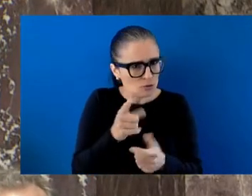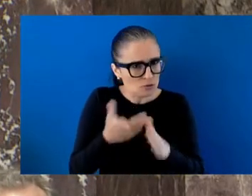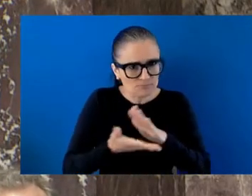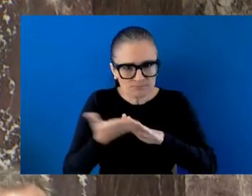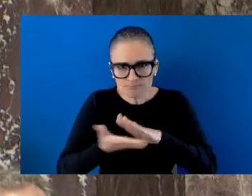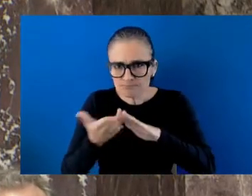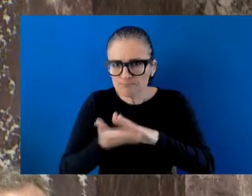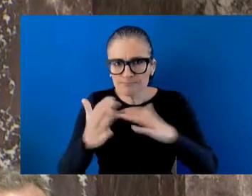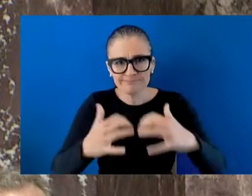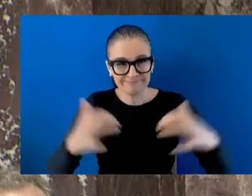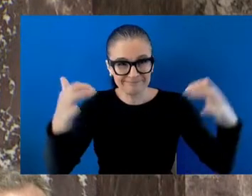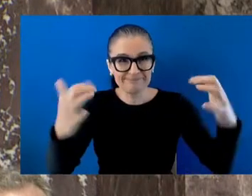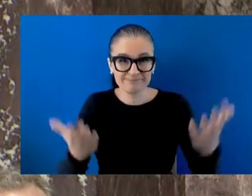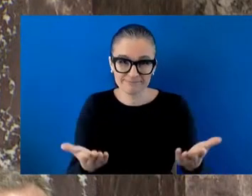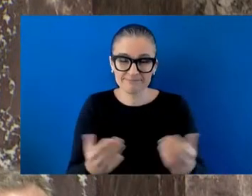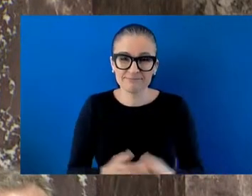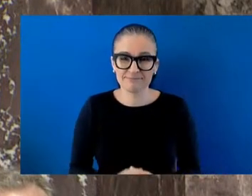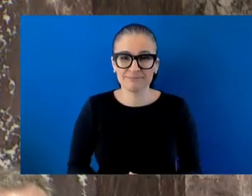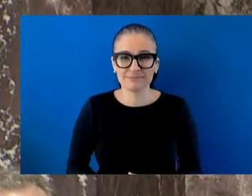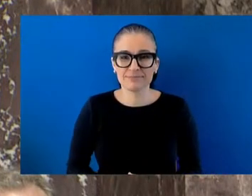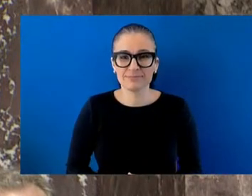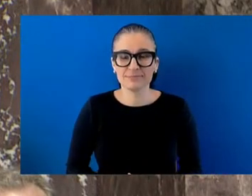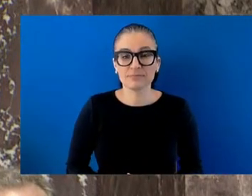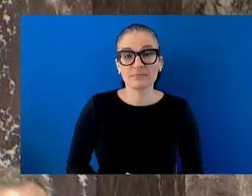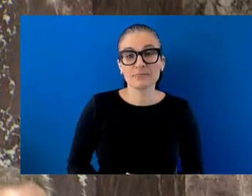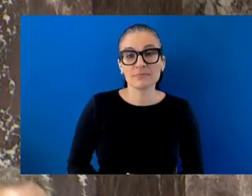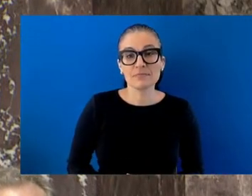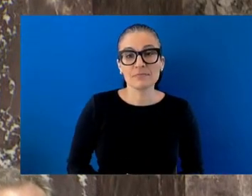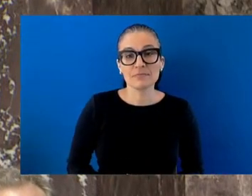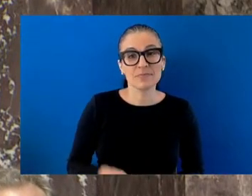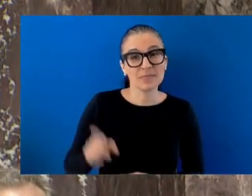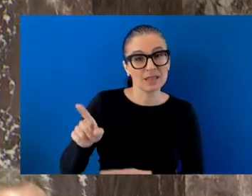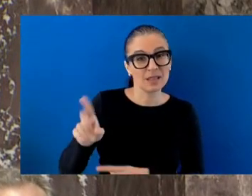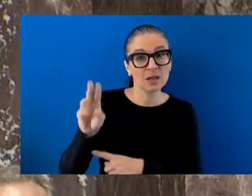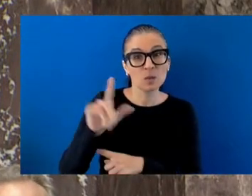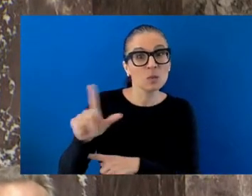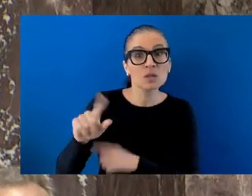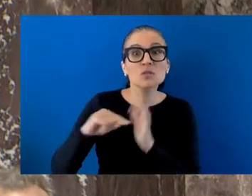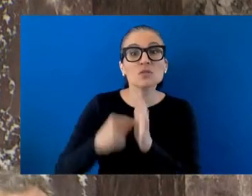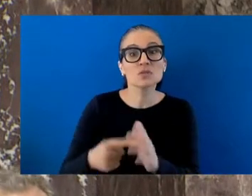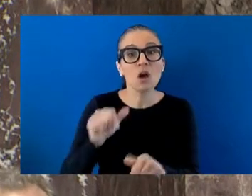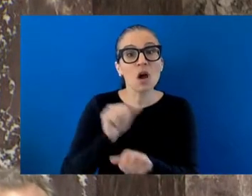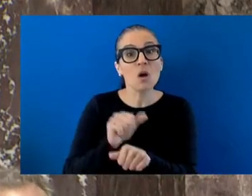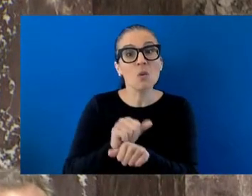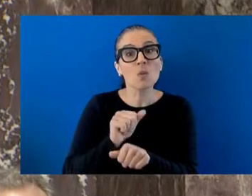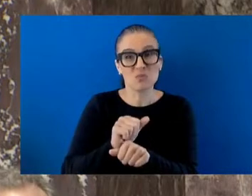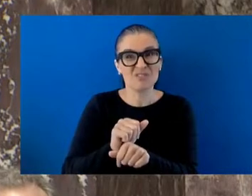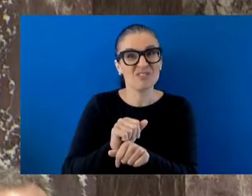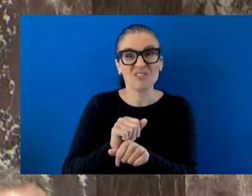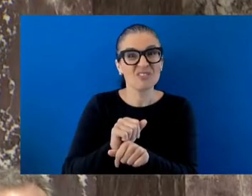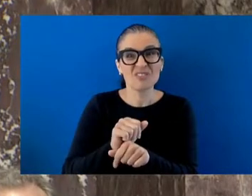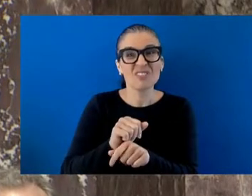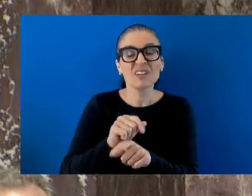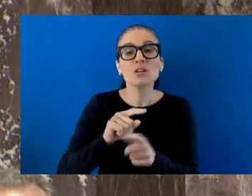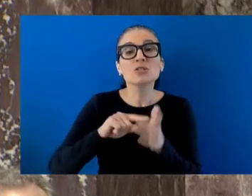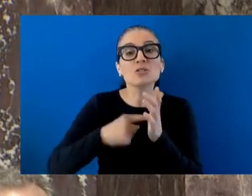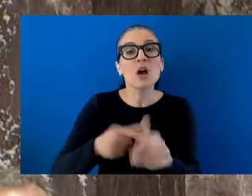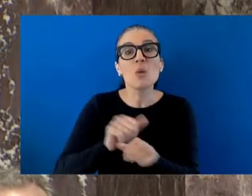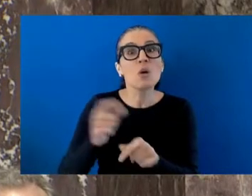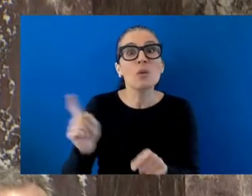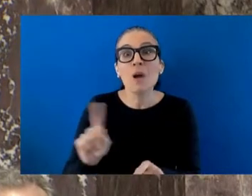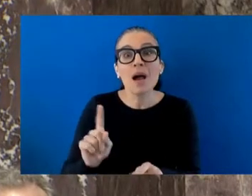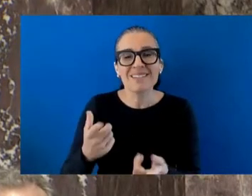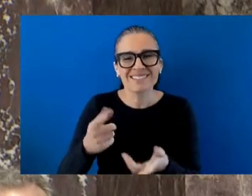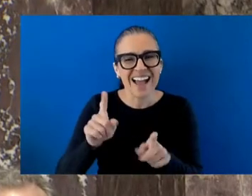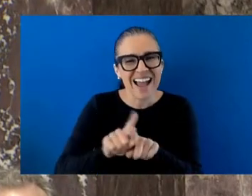an amazing individual because he started working for the caucus as a receptionist. He's done pretty much every single role that you